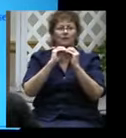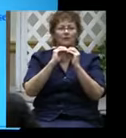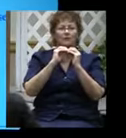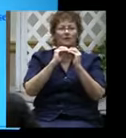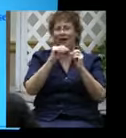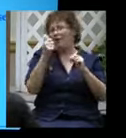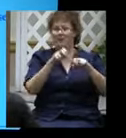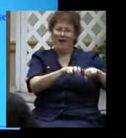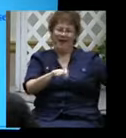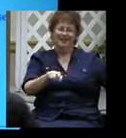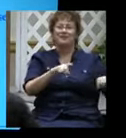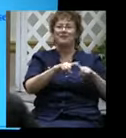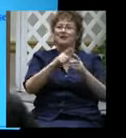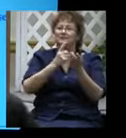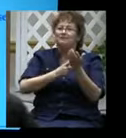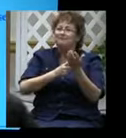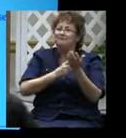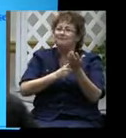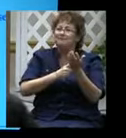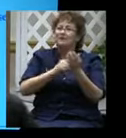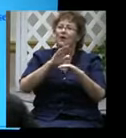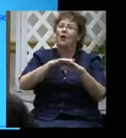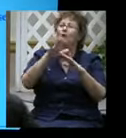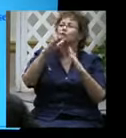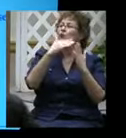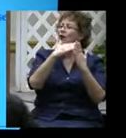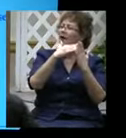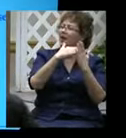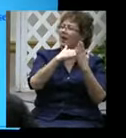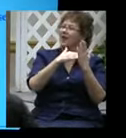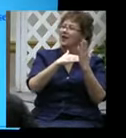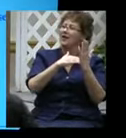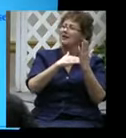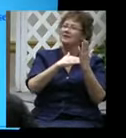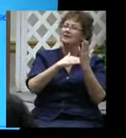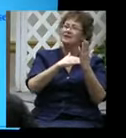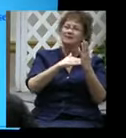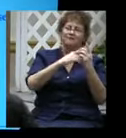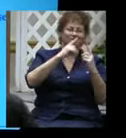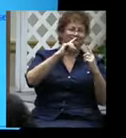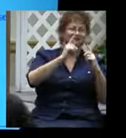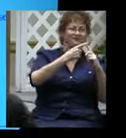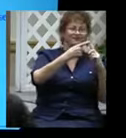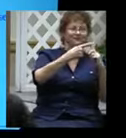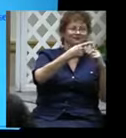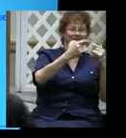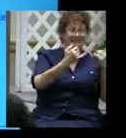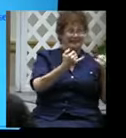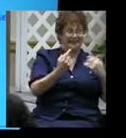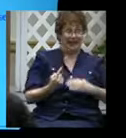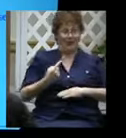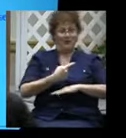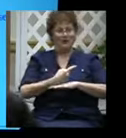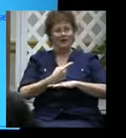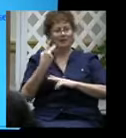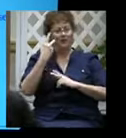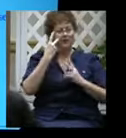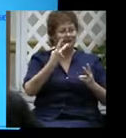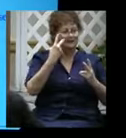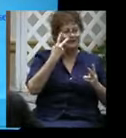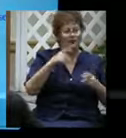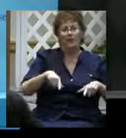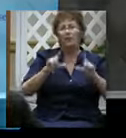panel. But that's something that should be also on your list, just in the front burner or back burner, because that is something that nowadays is most frequently visited, are websites,